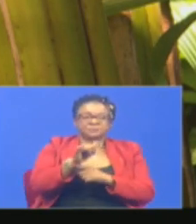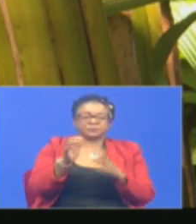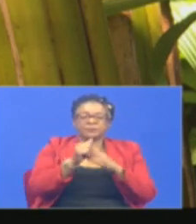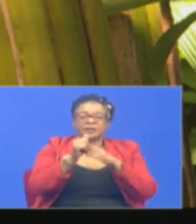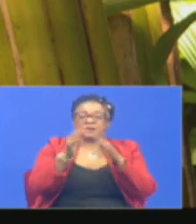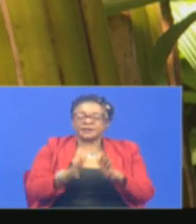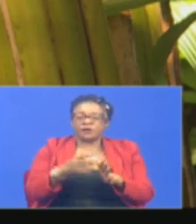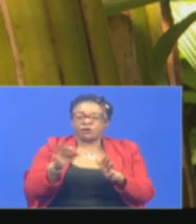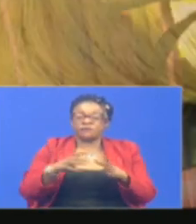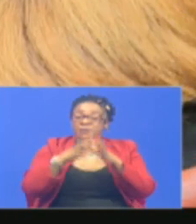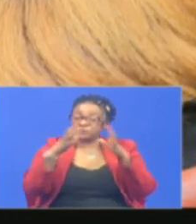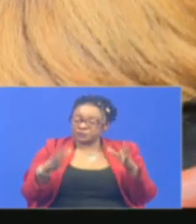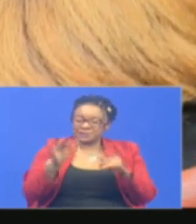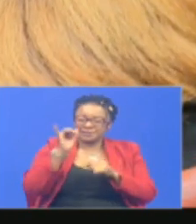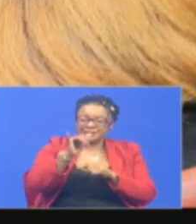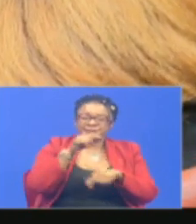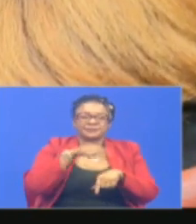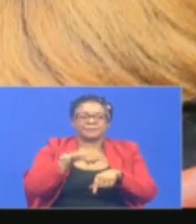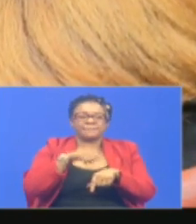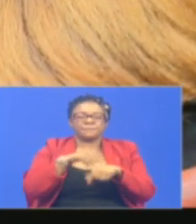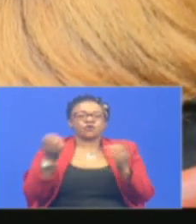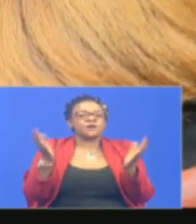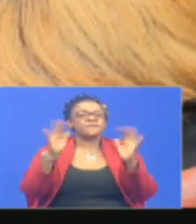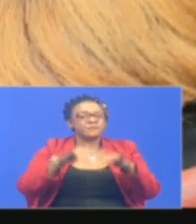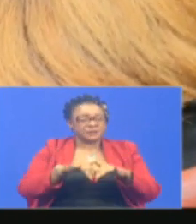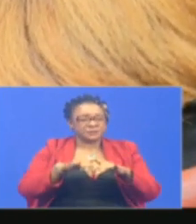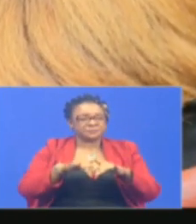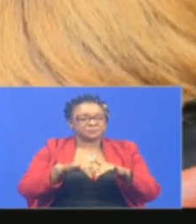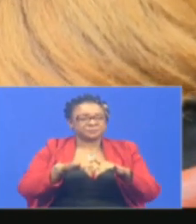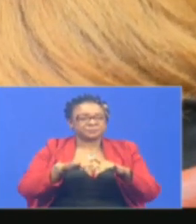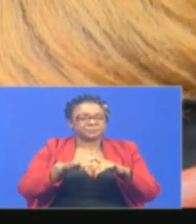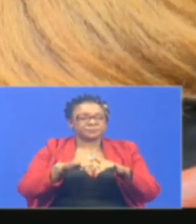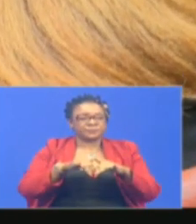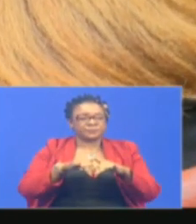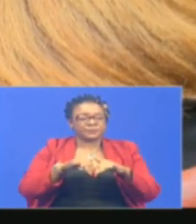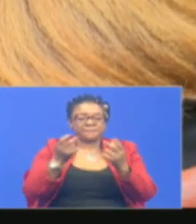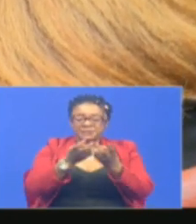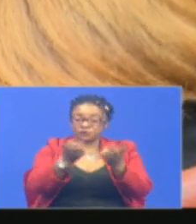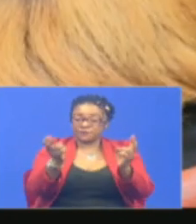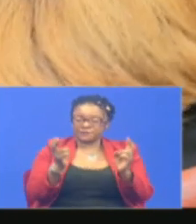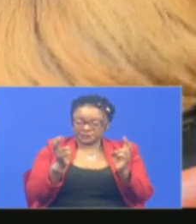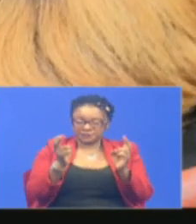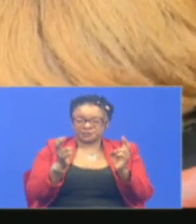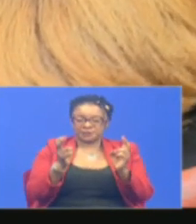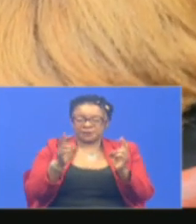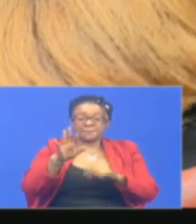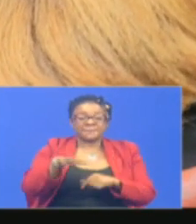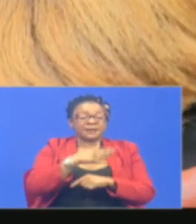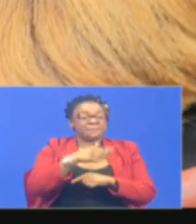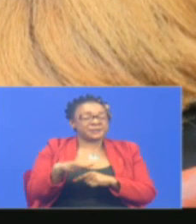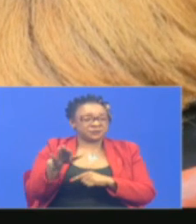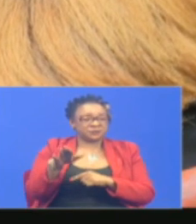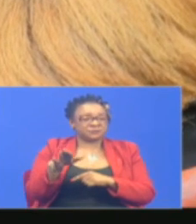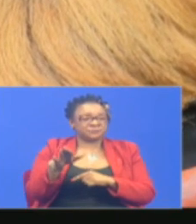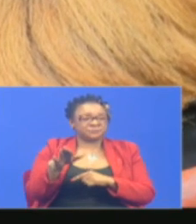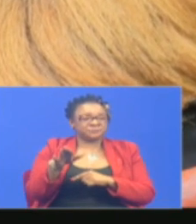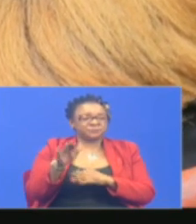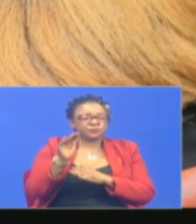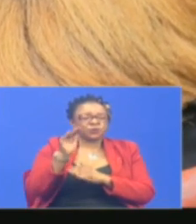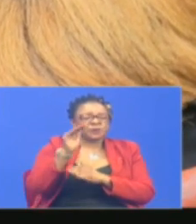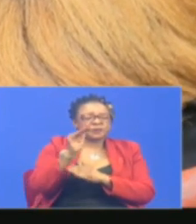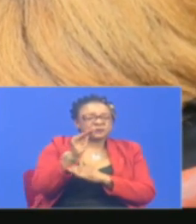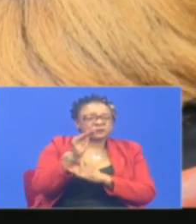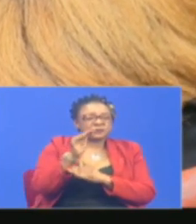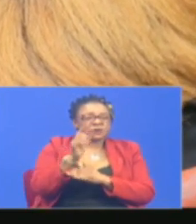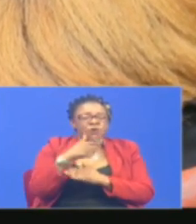majority at that time convened a press conference at the footsteps of parliament to ask who the